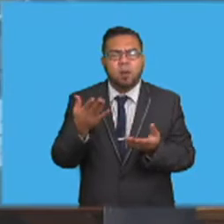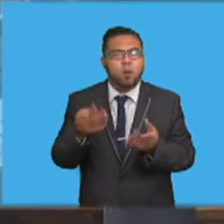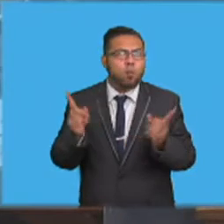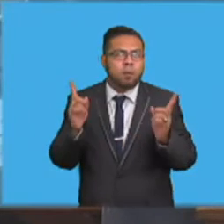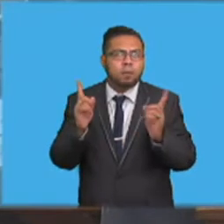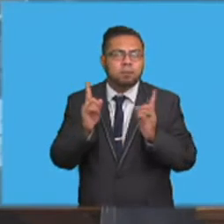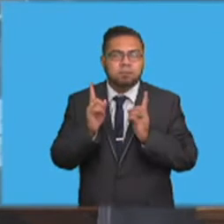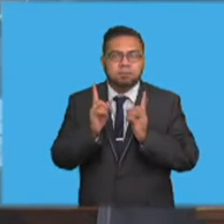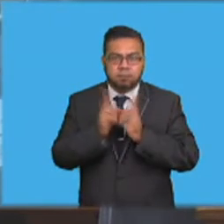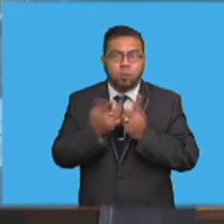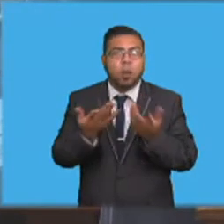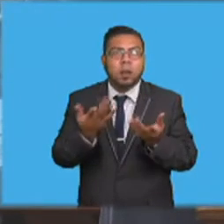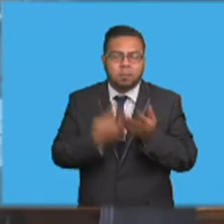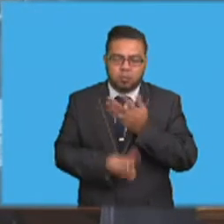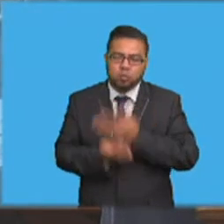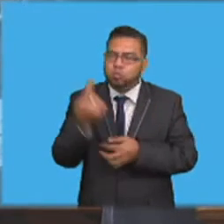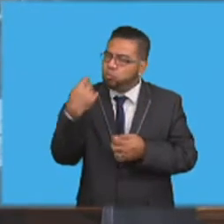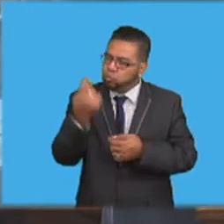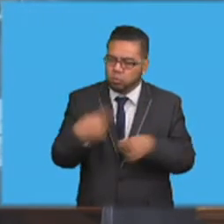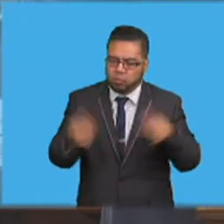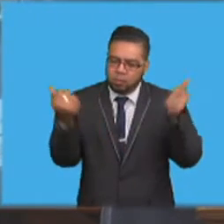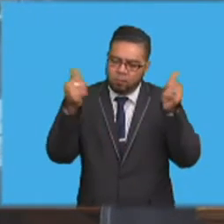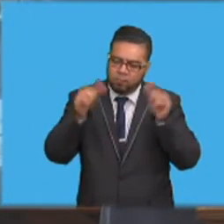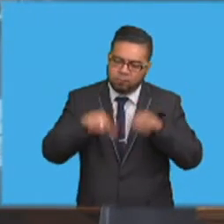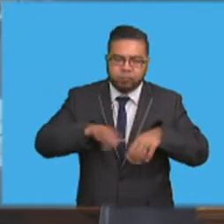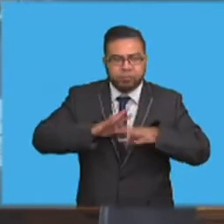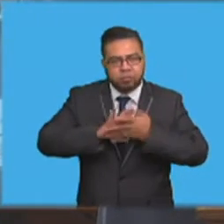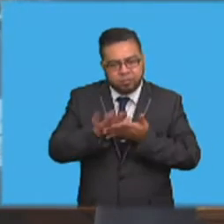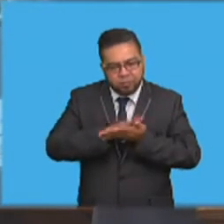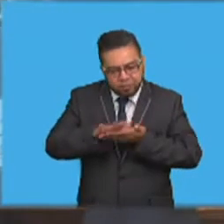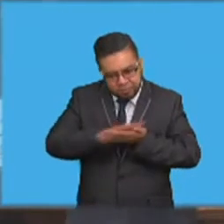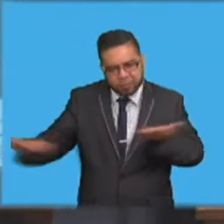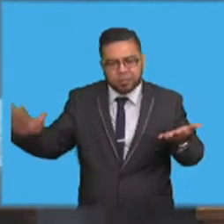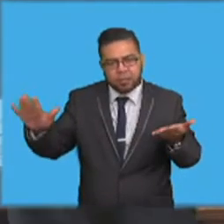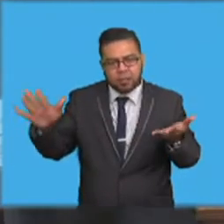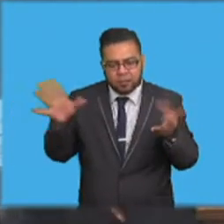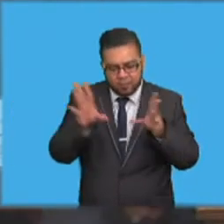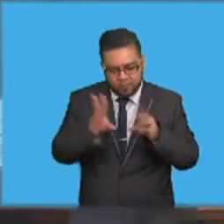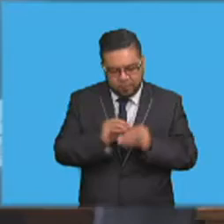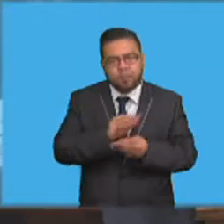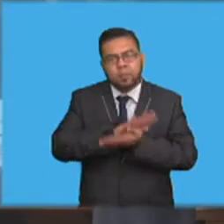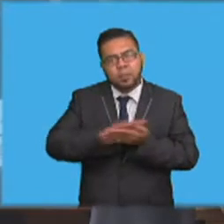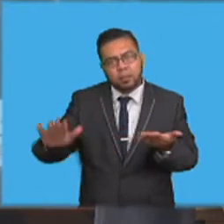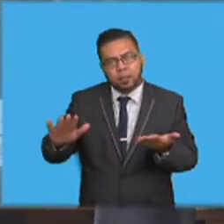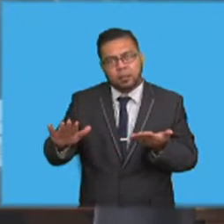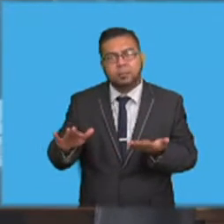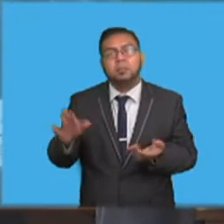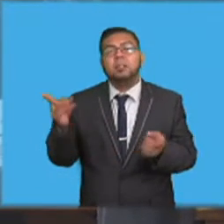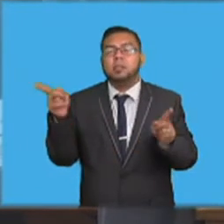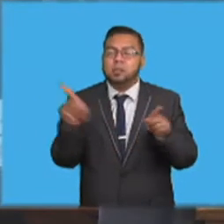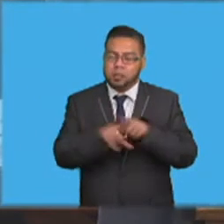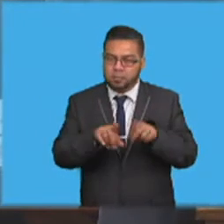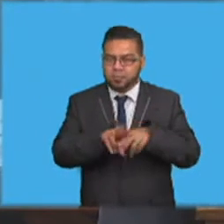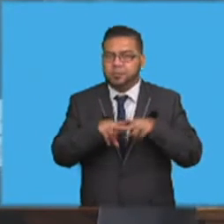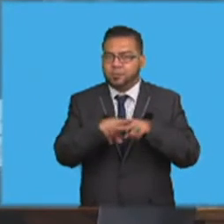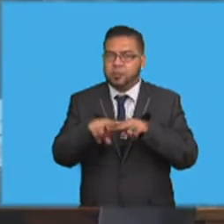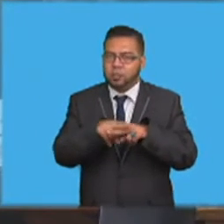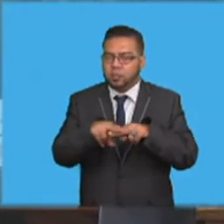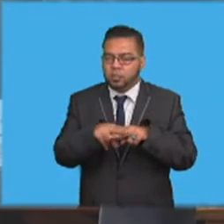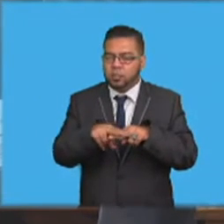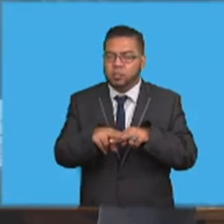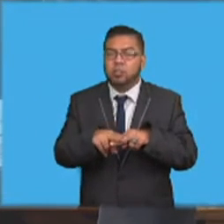facing extinction due to commercial trade. In particular, Fiji is in the verge of losing